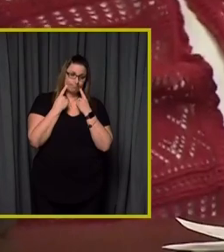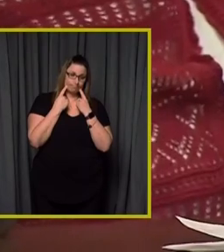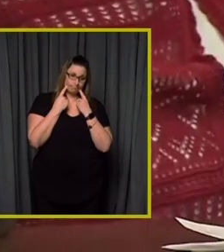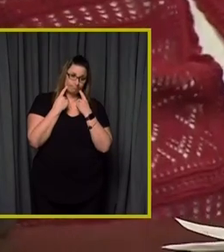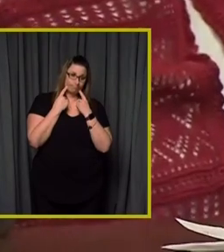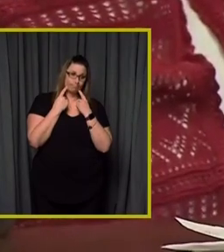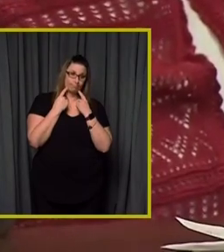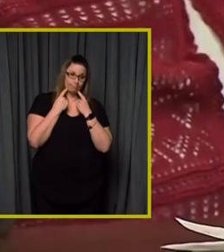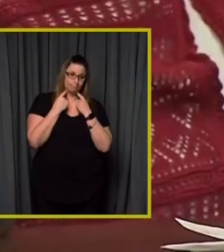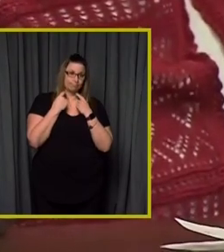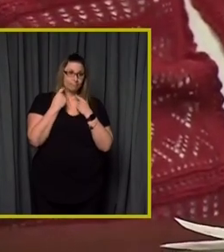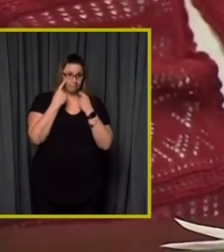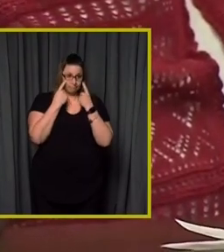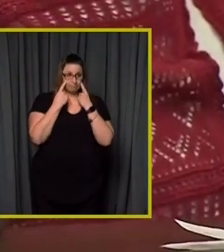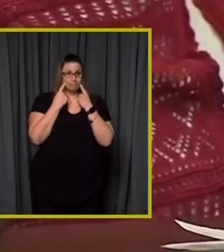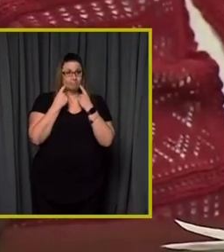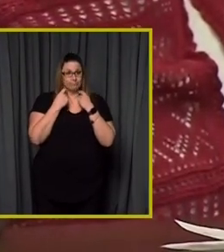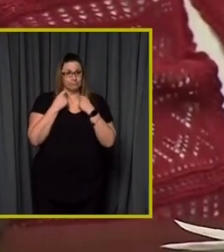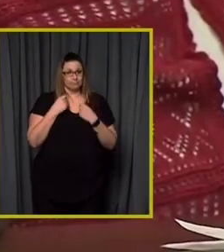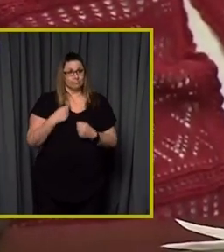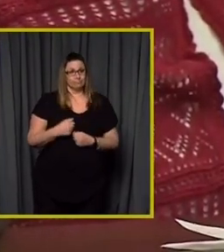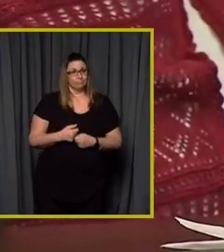They charged me over